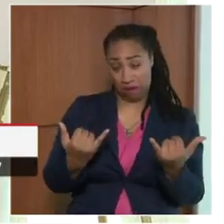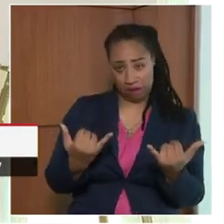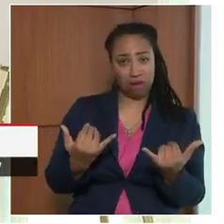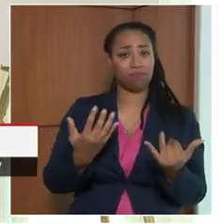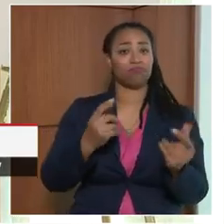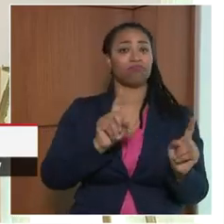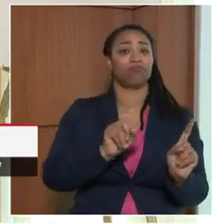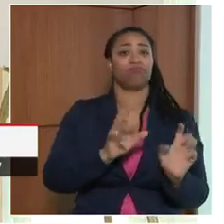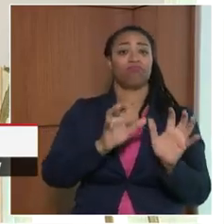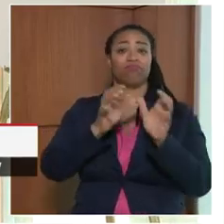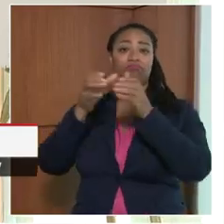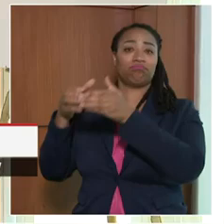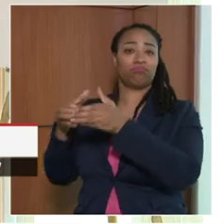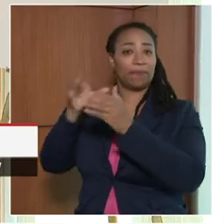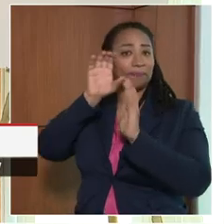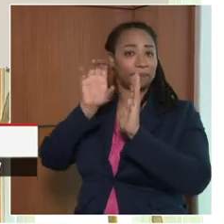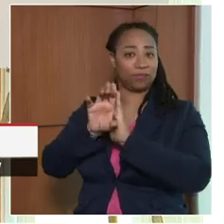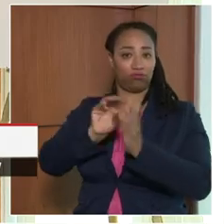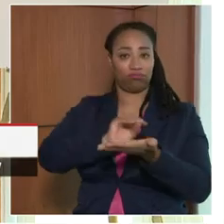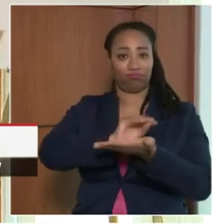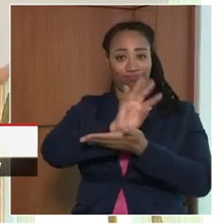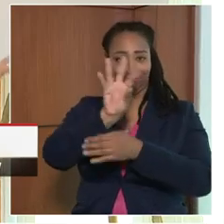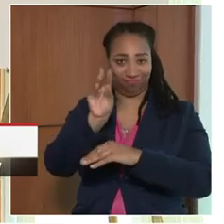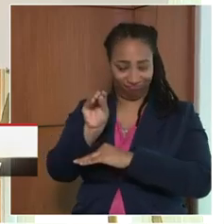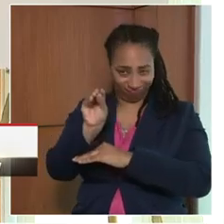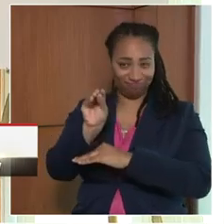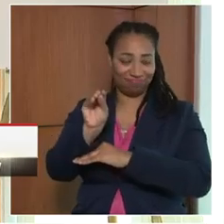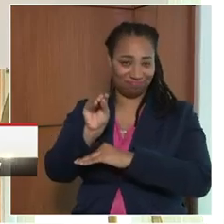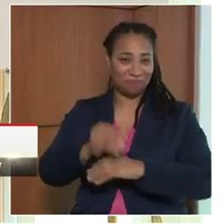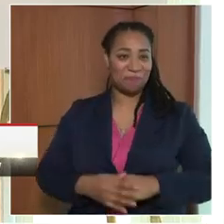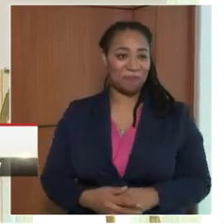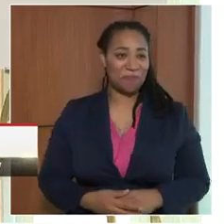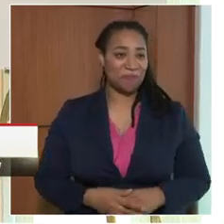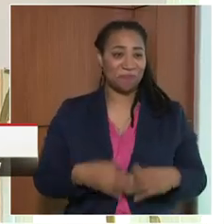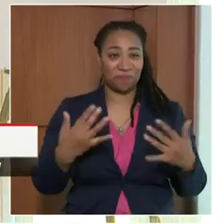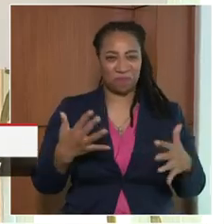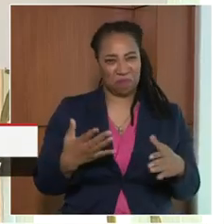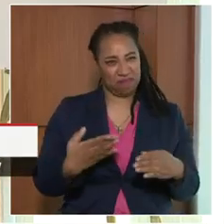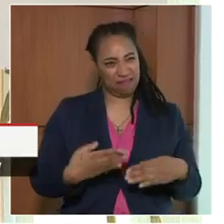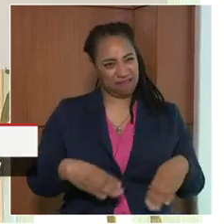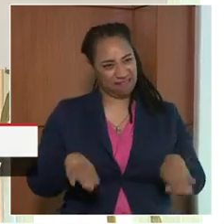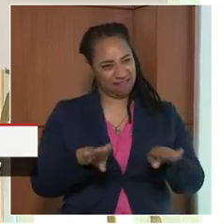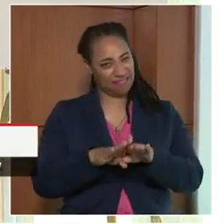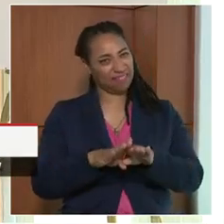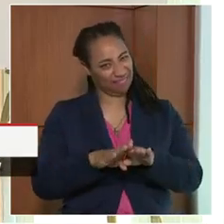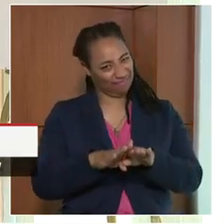of the ceremony. Thank you and to everybody for contributing. We're going to do